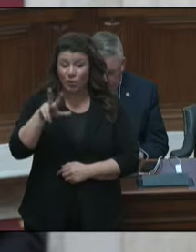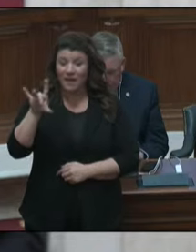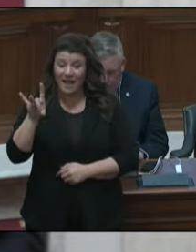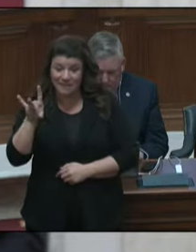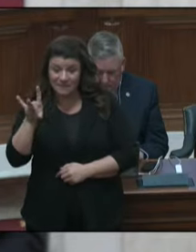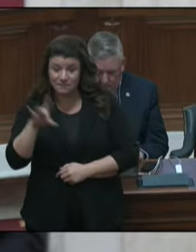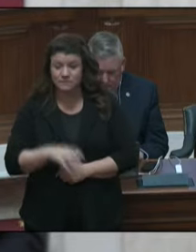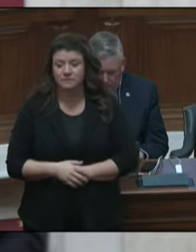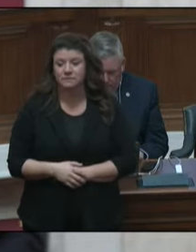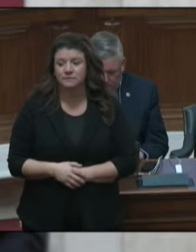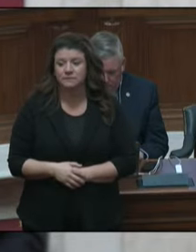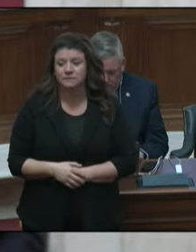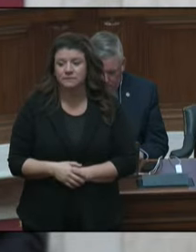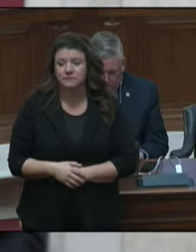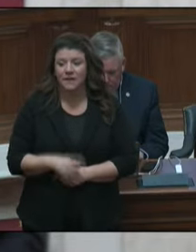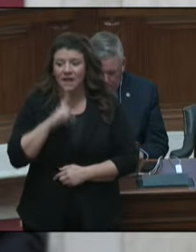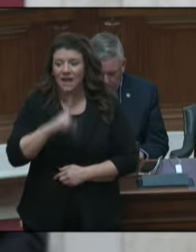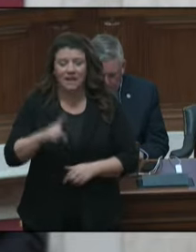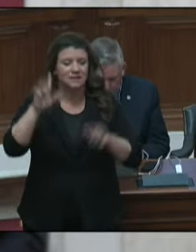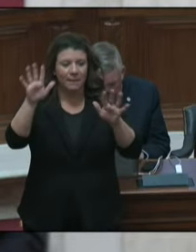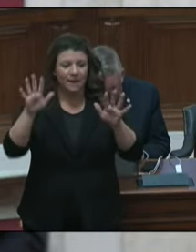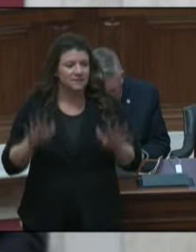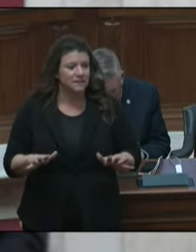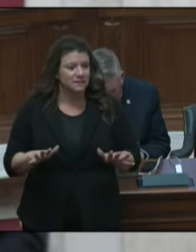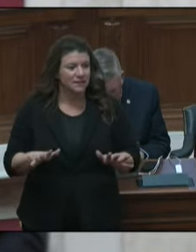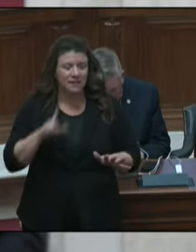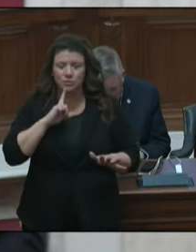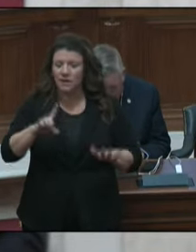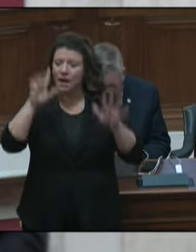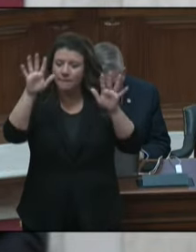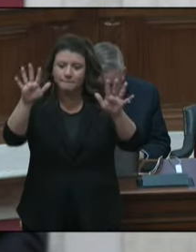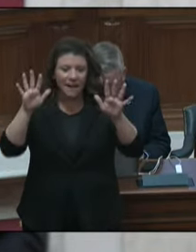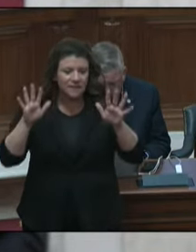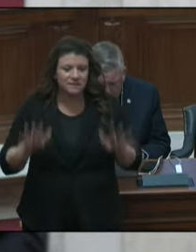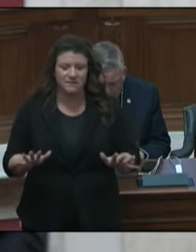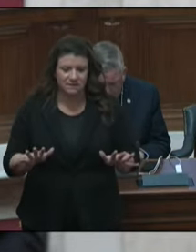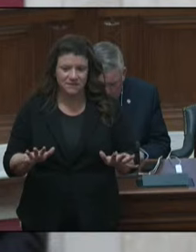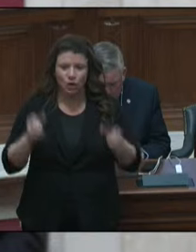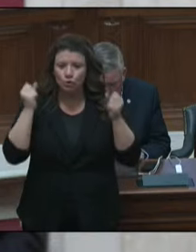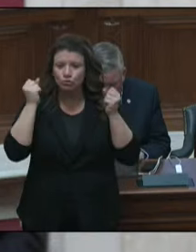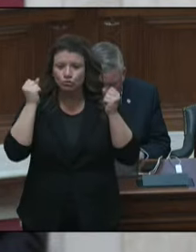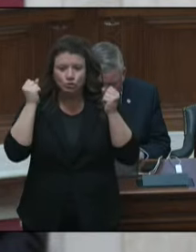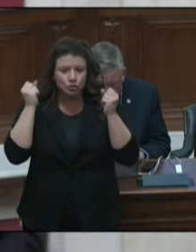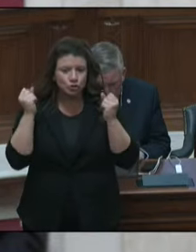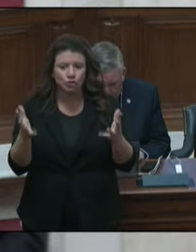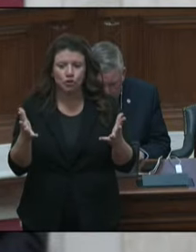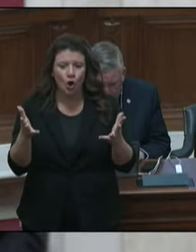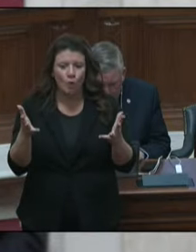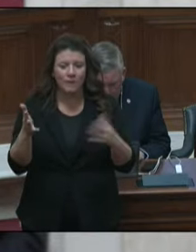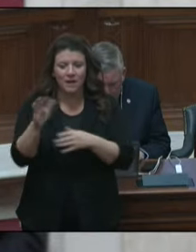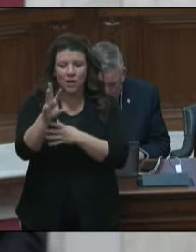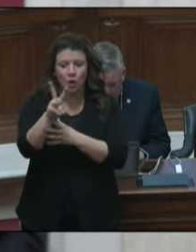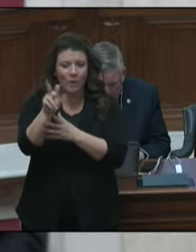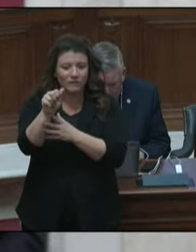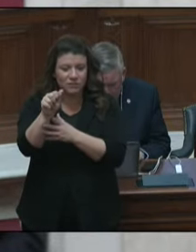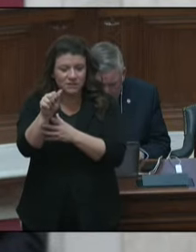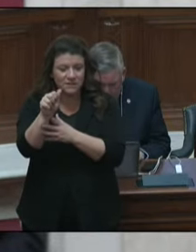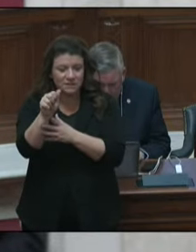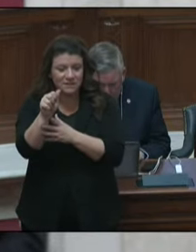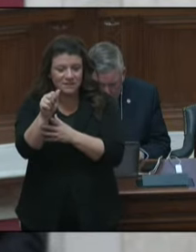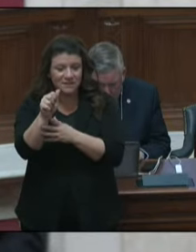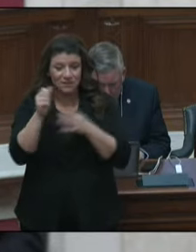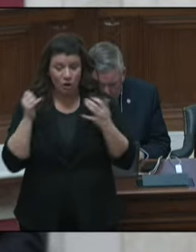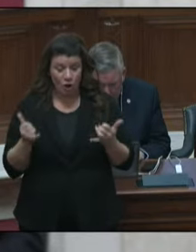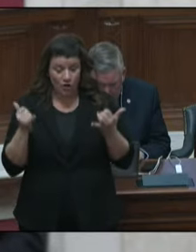938. It is amazing, amazing. So many West Virginians